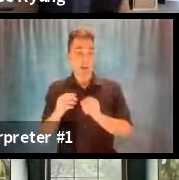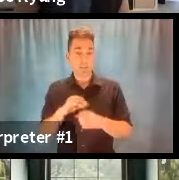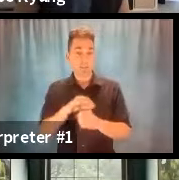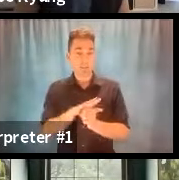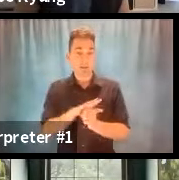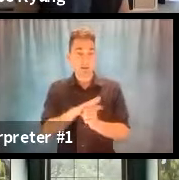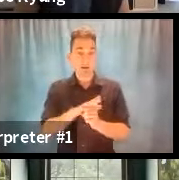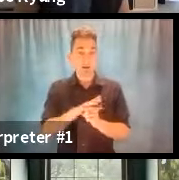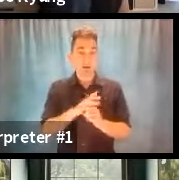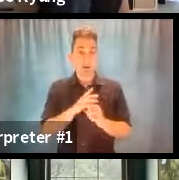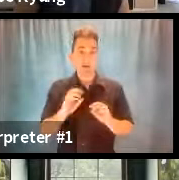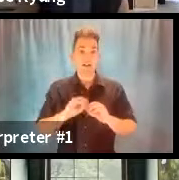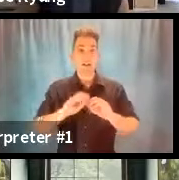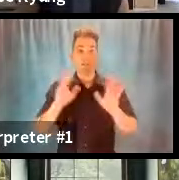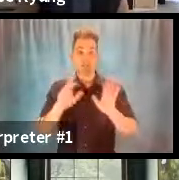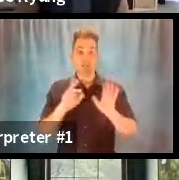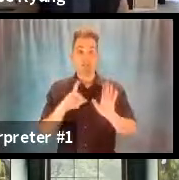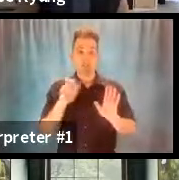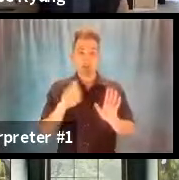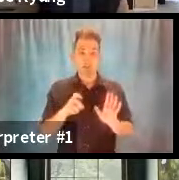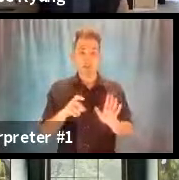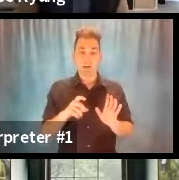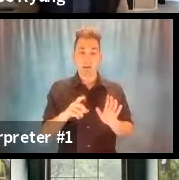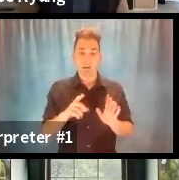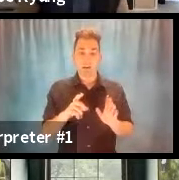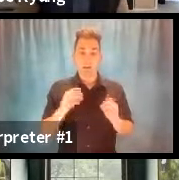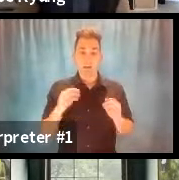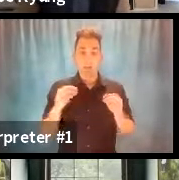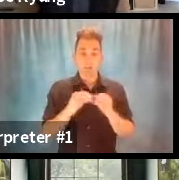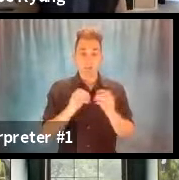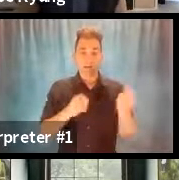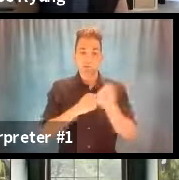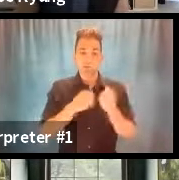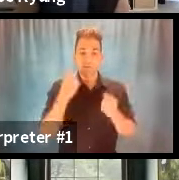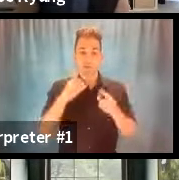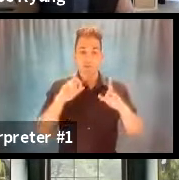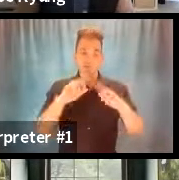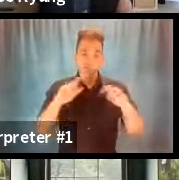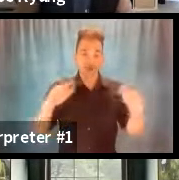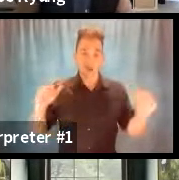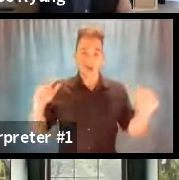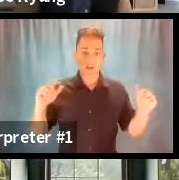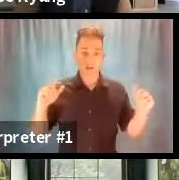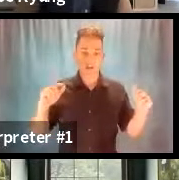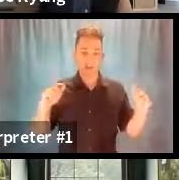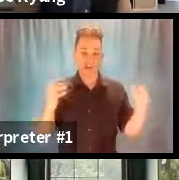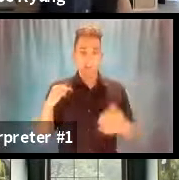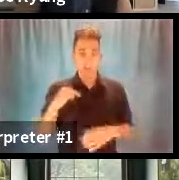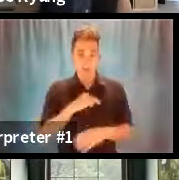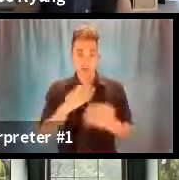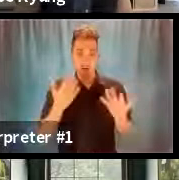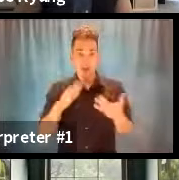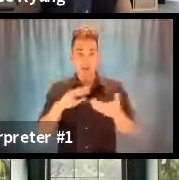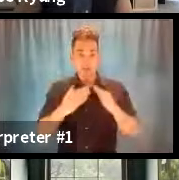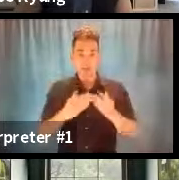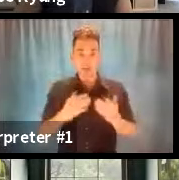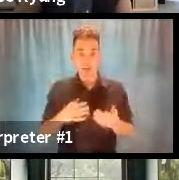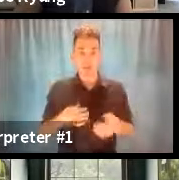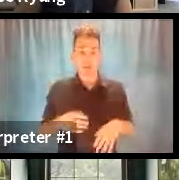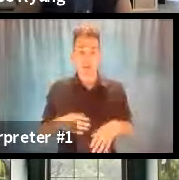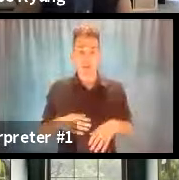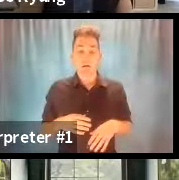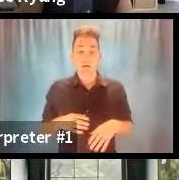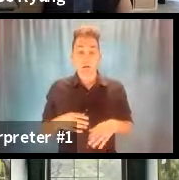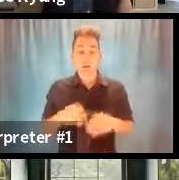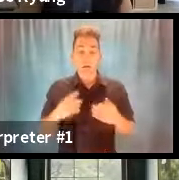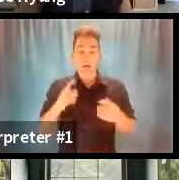more support for a very stressed aging network system in the city that has lacked resources it needs for years and has had significant funding cuts